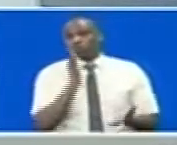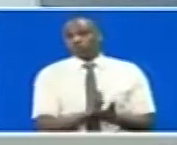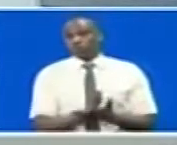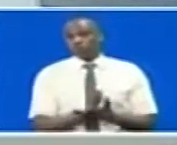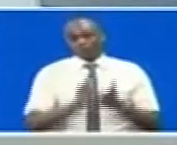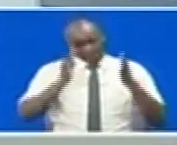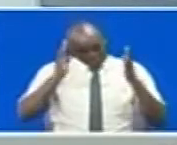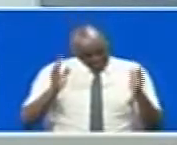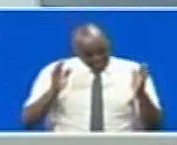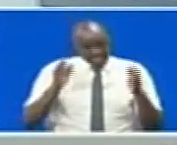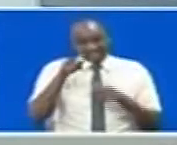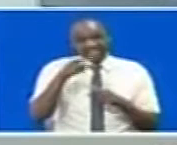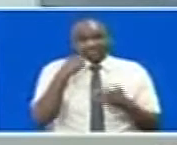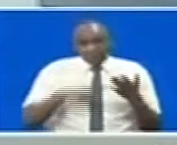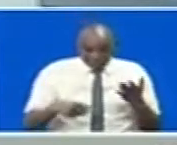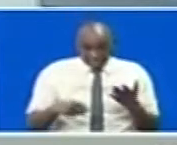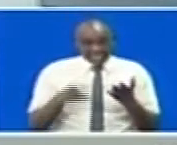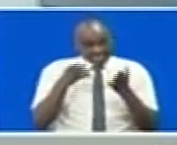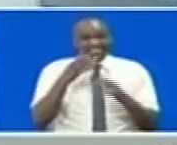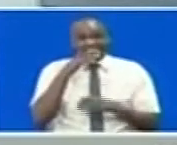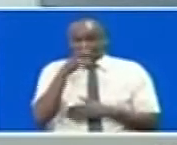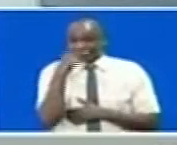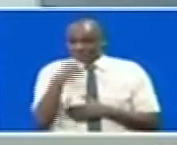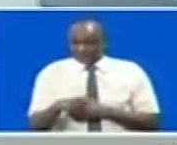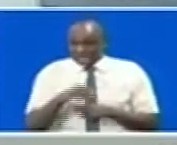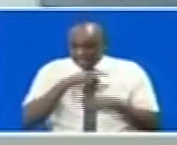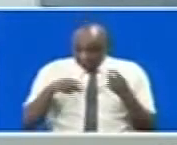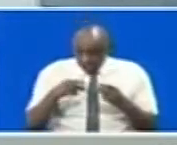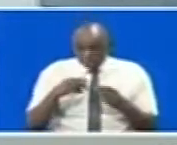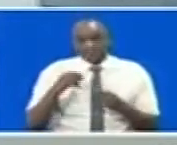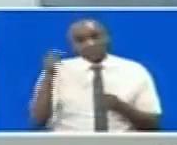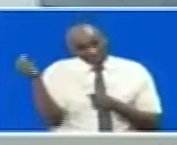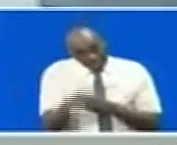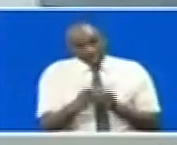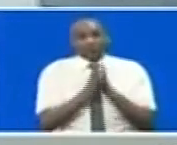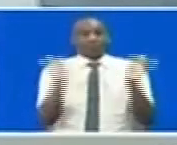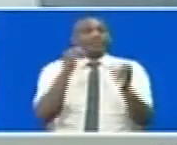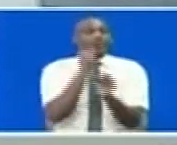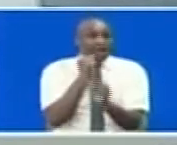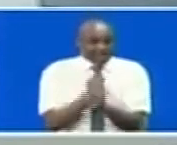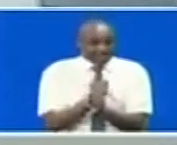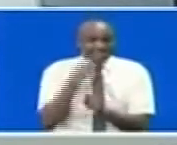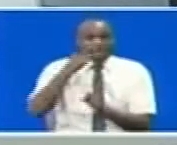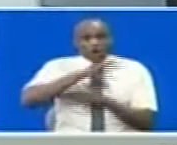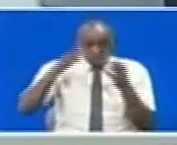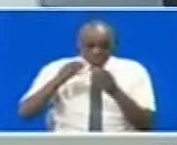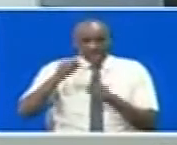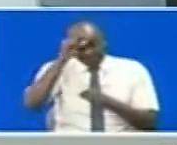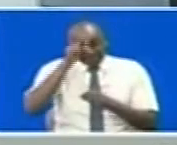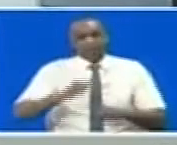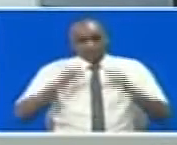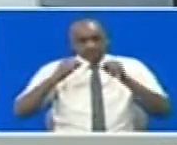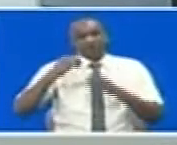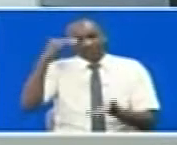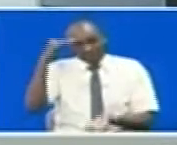big carrot that was being dangled in that speech was that of wage bill and a pay cut for government officials.